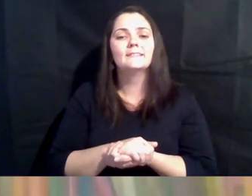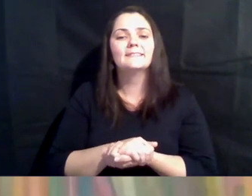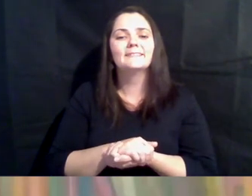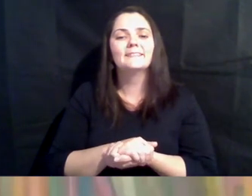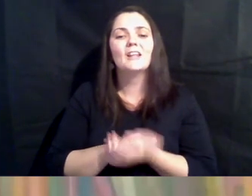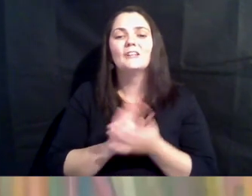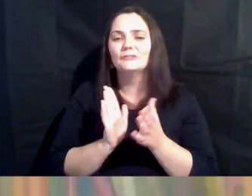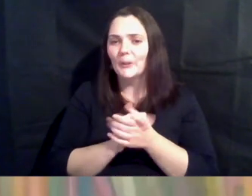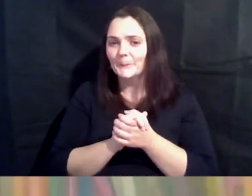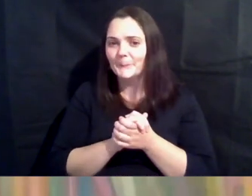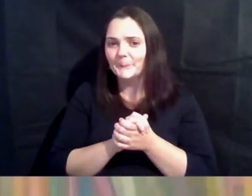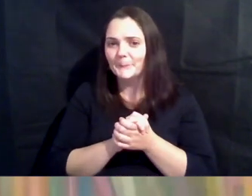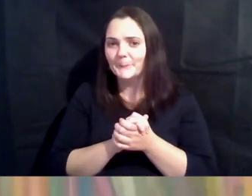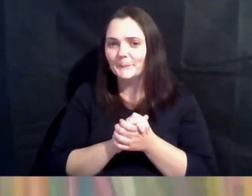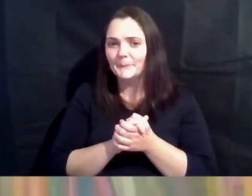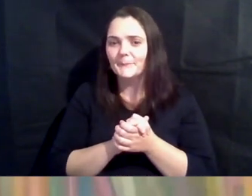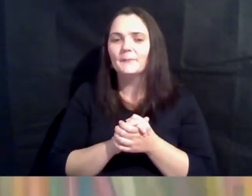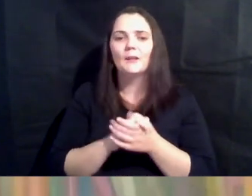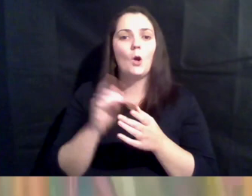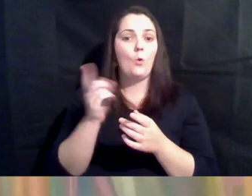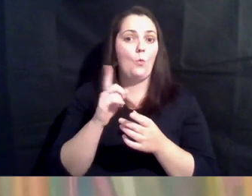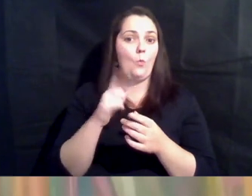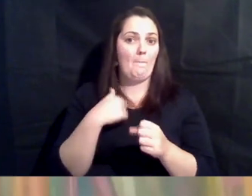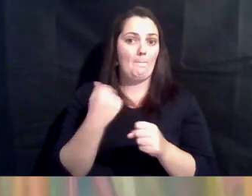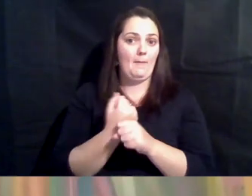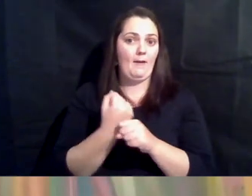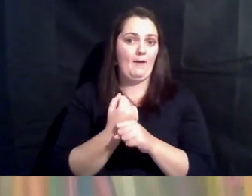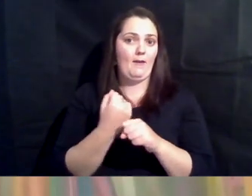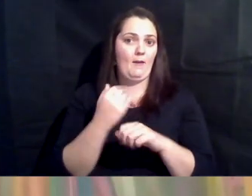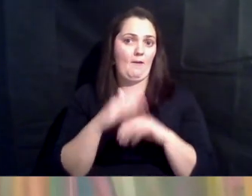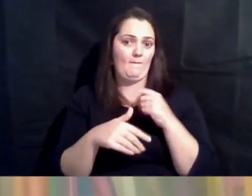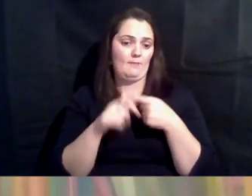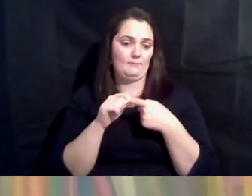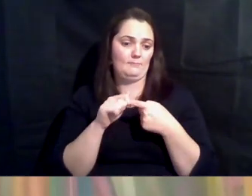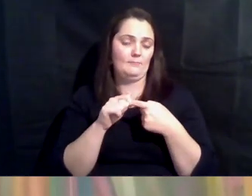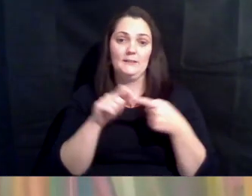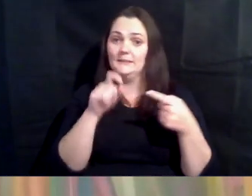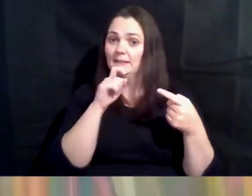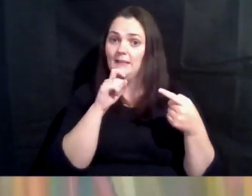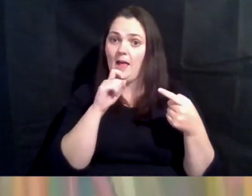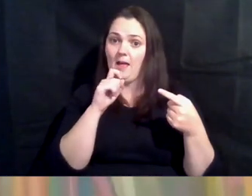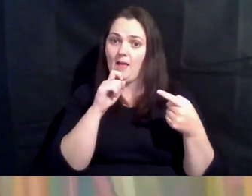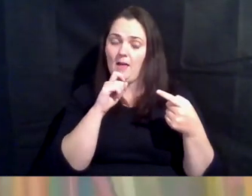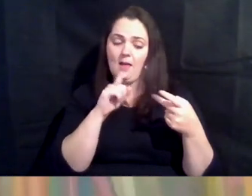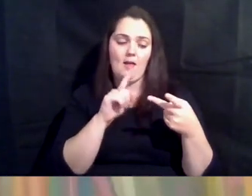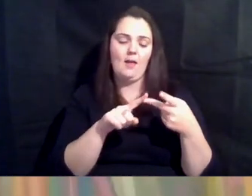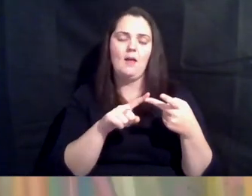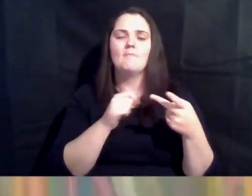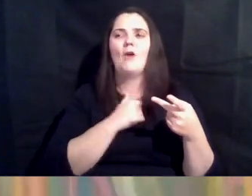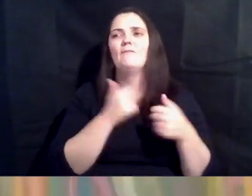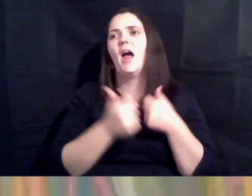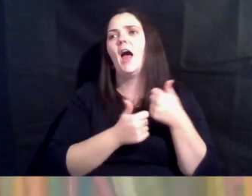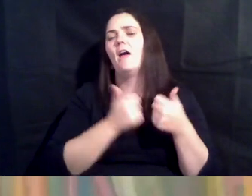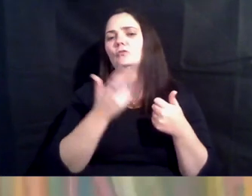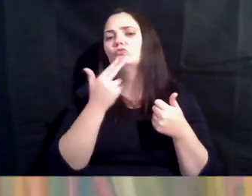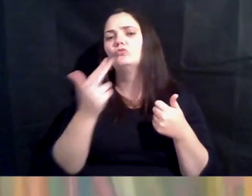Okie doke. So, what am I going to make my example zine about? Am I going to make it about what I had for dinner, what my favorite song was